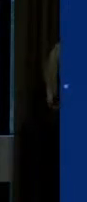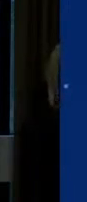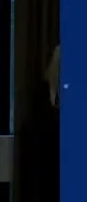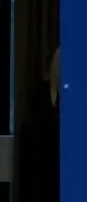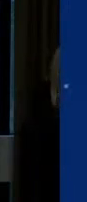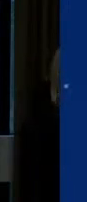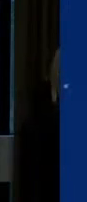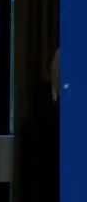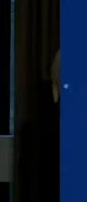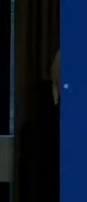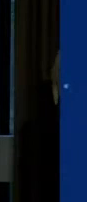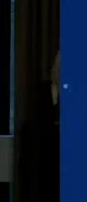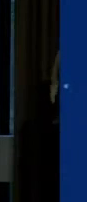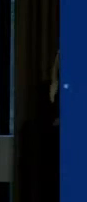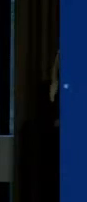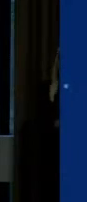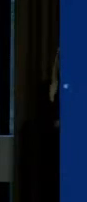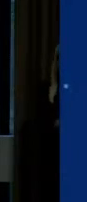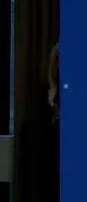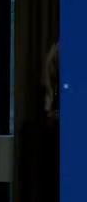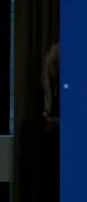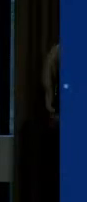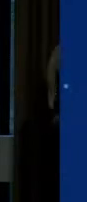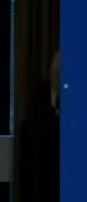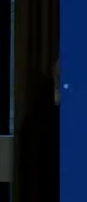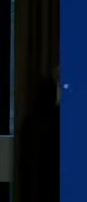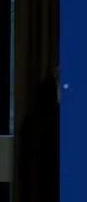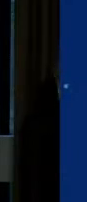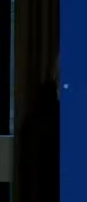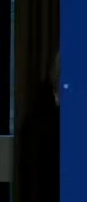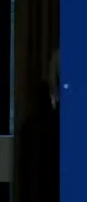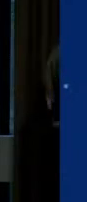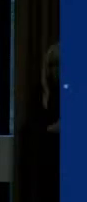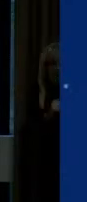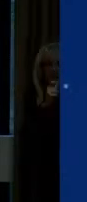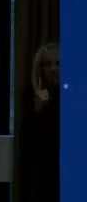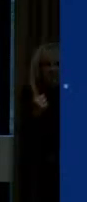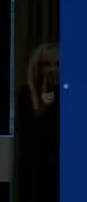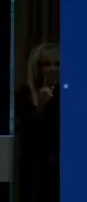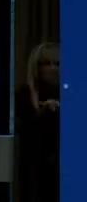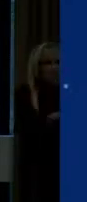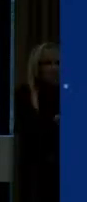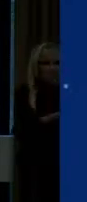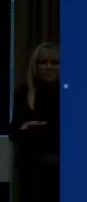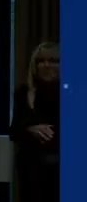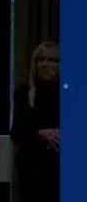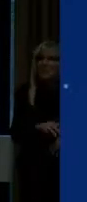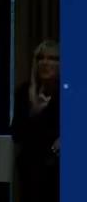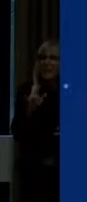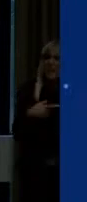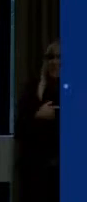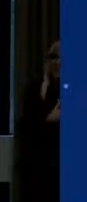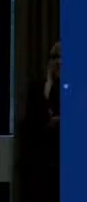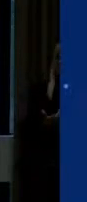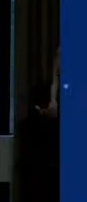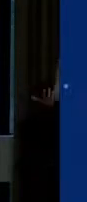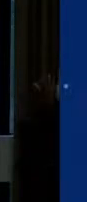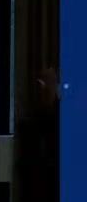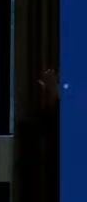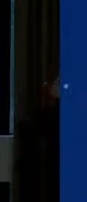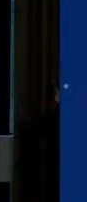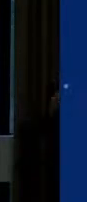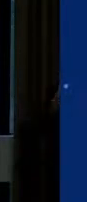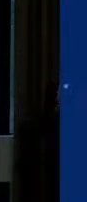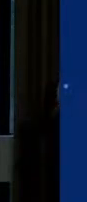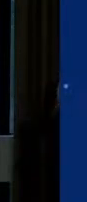responses. It doesn't always have to give an answer in paragraph form. So this is just an example of if you're doing a